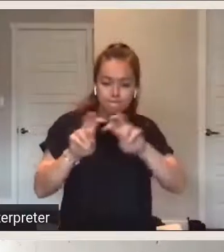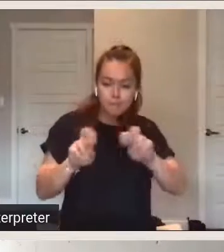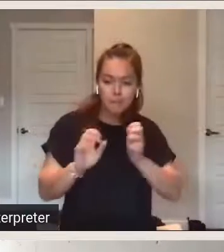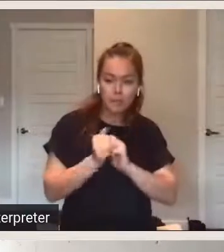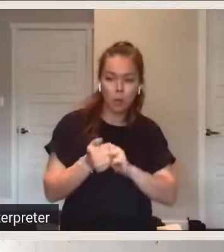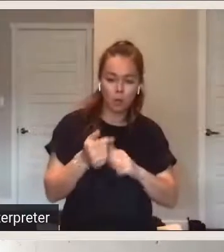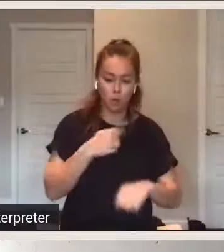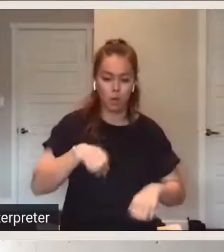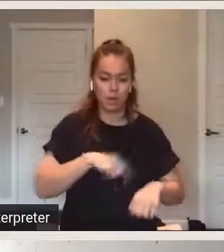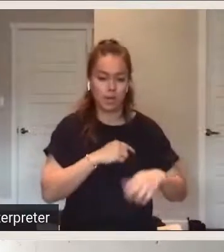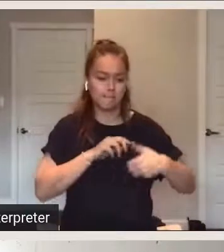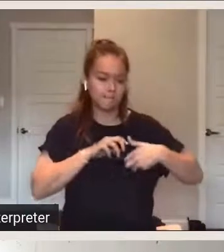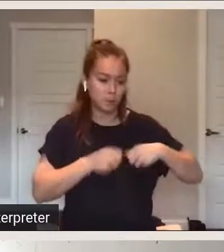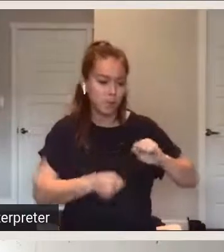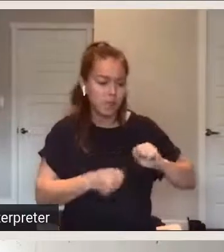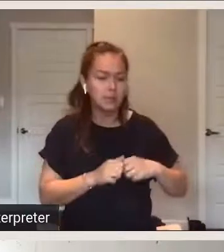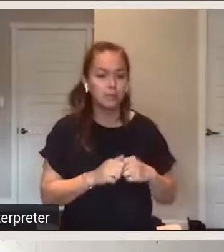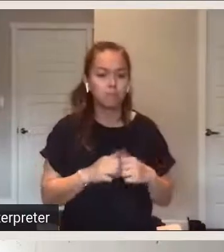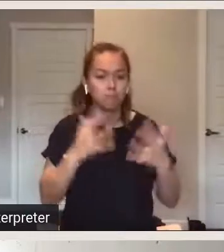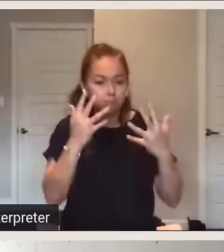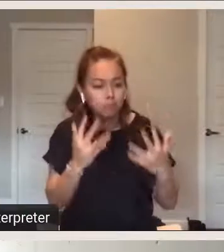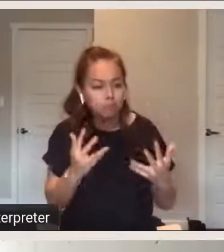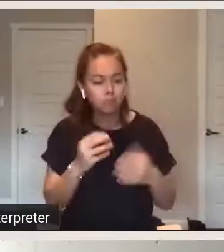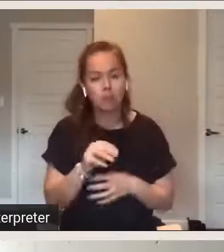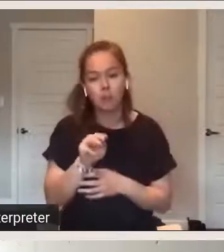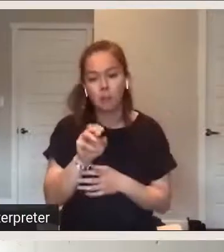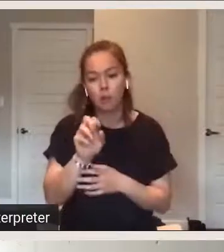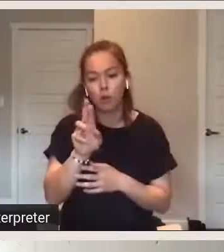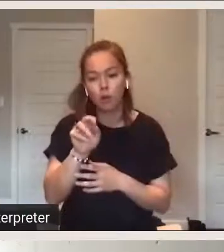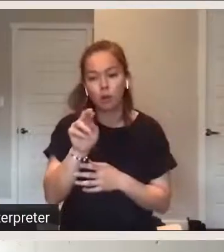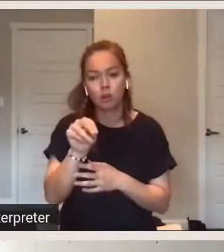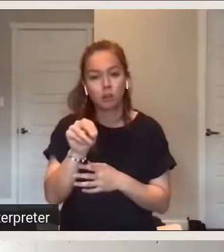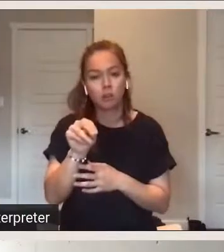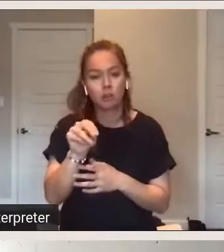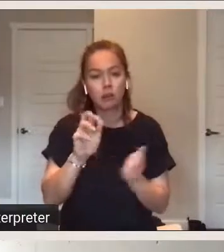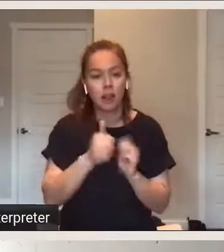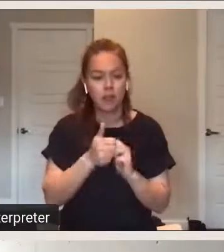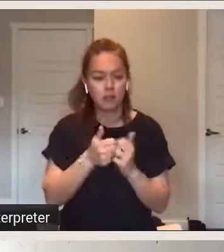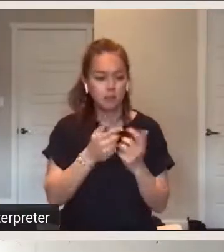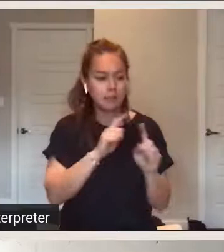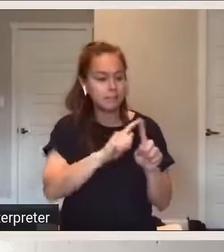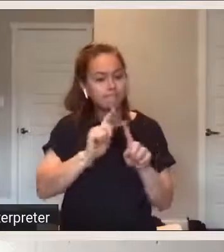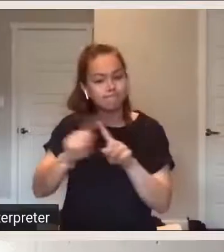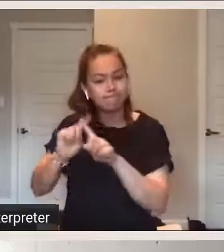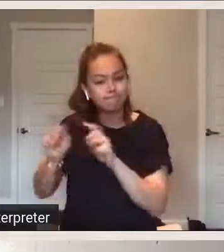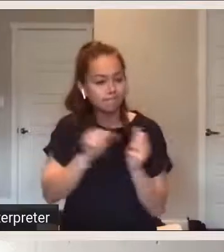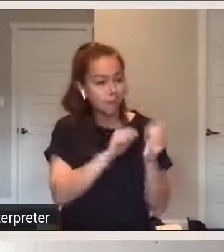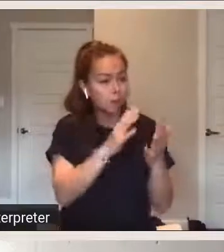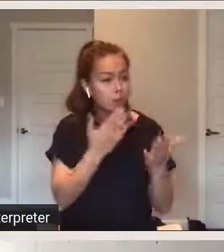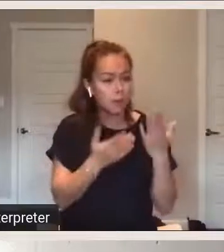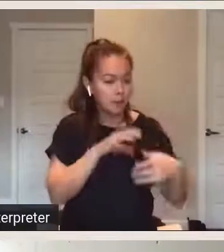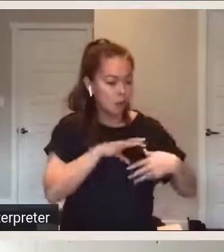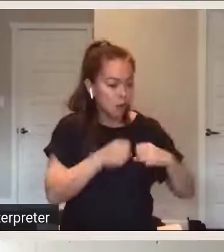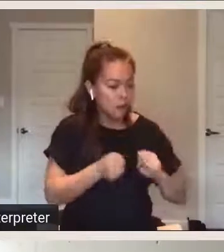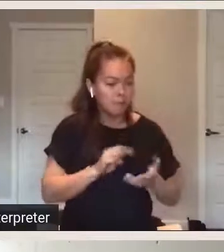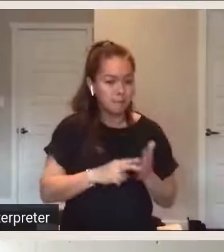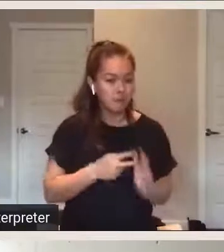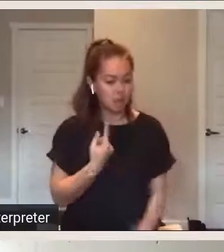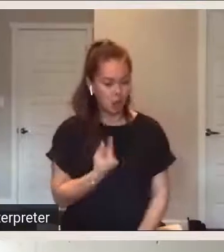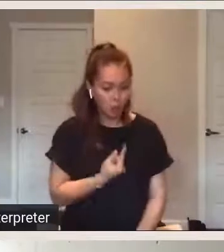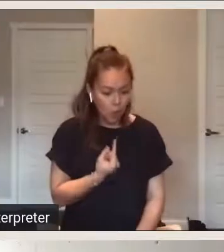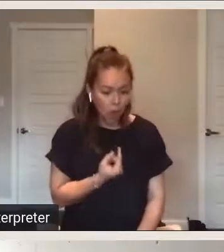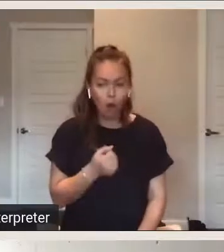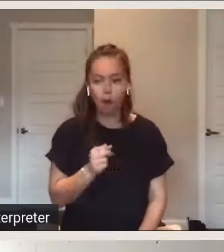to it and know the ways that we can grieve, and whether it's, you know, solitary or together, or it's a